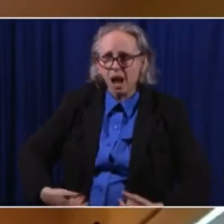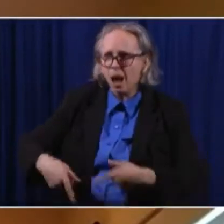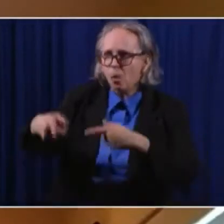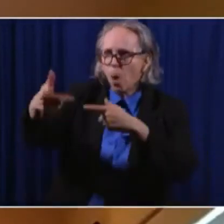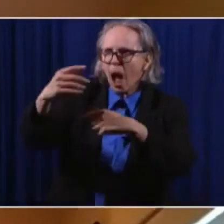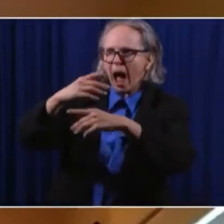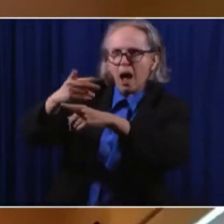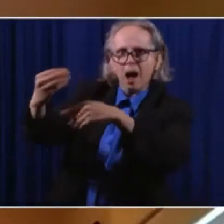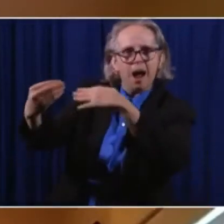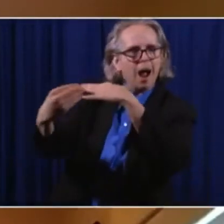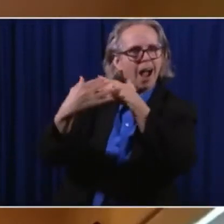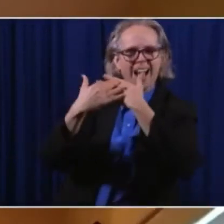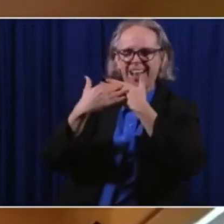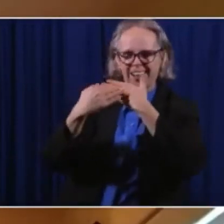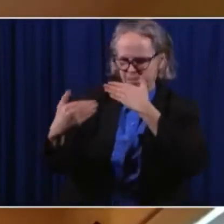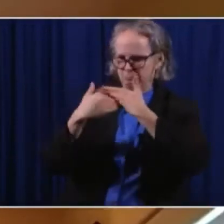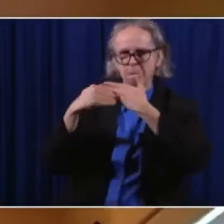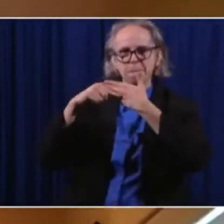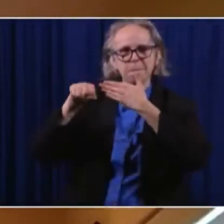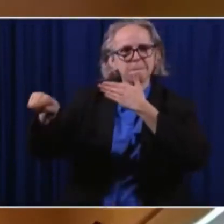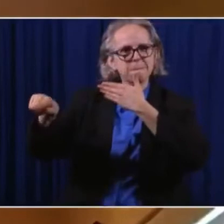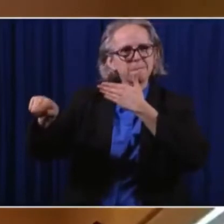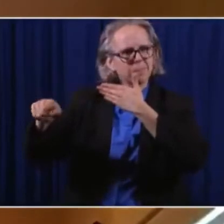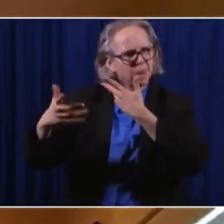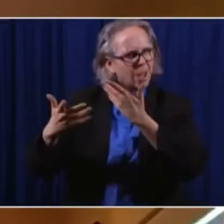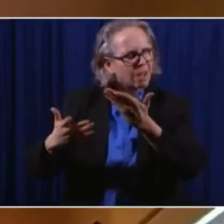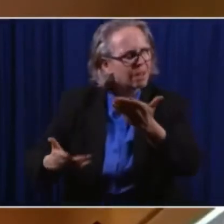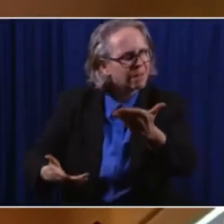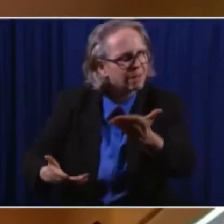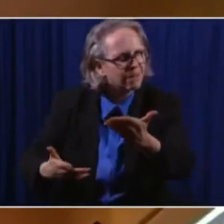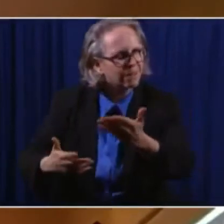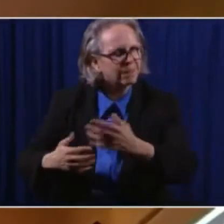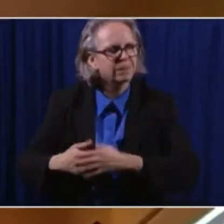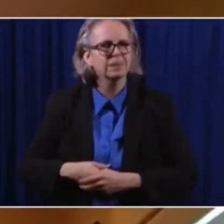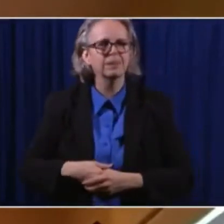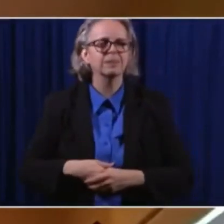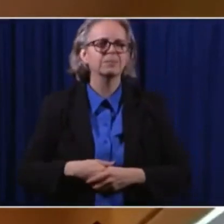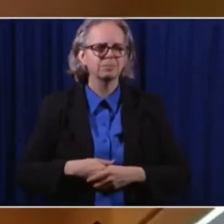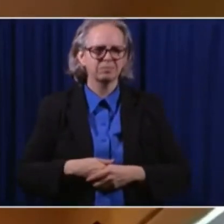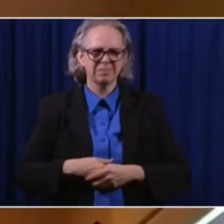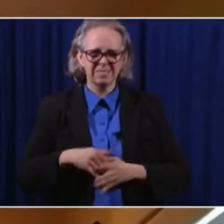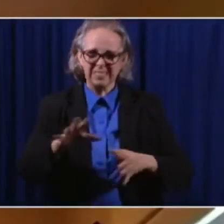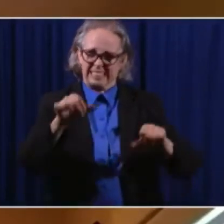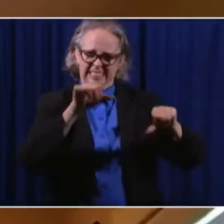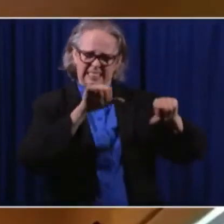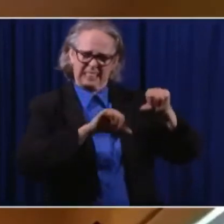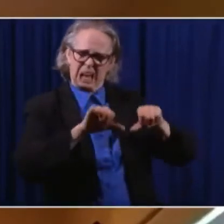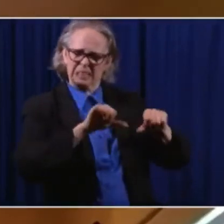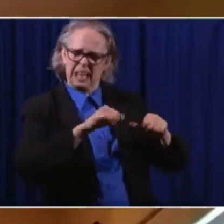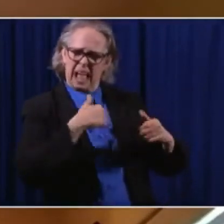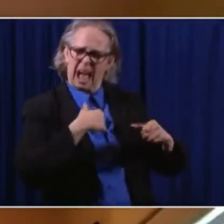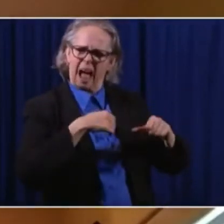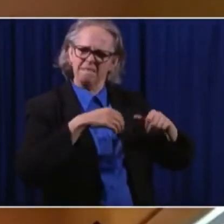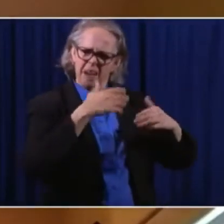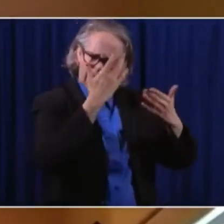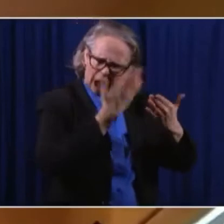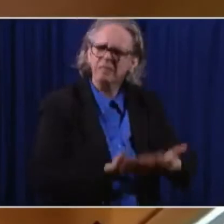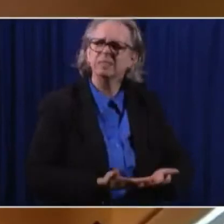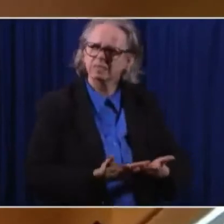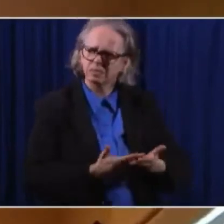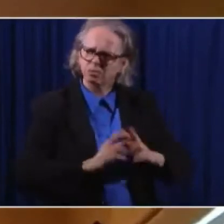droplets. And there's now scientific evidence that if you're wearing a mask and yet still are